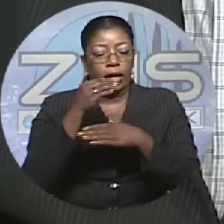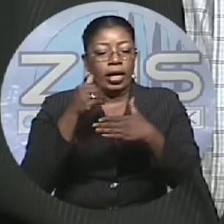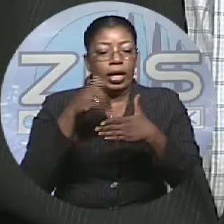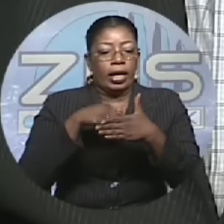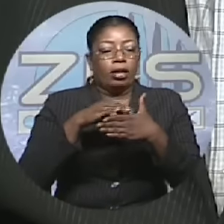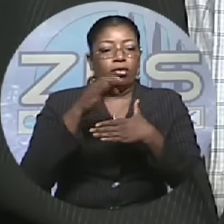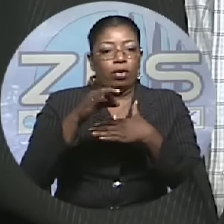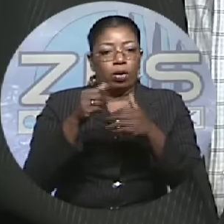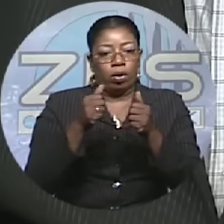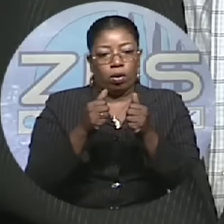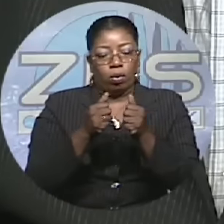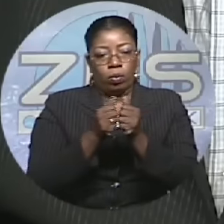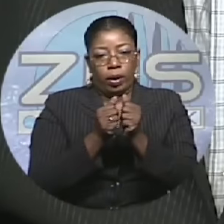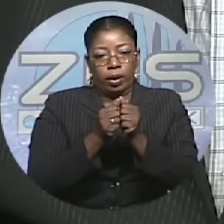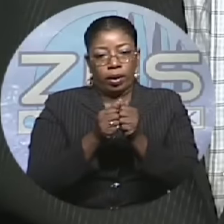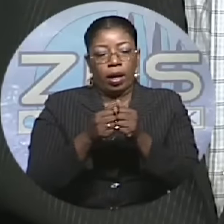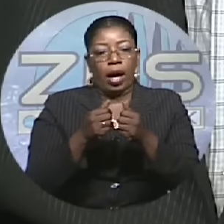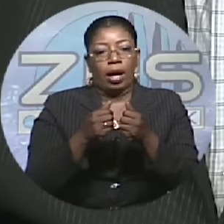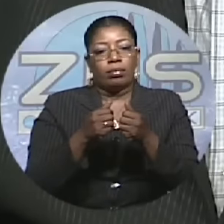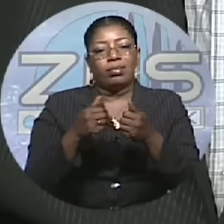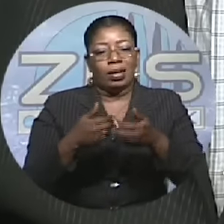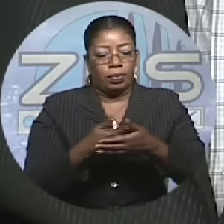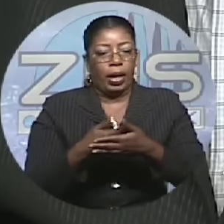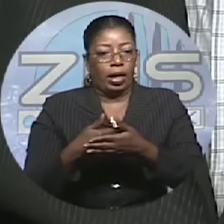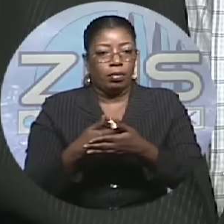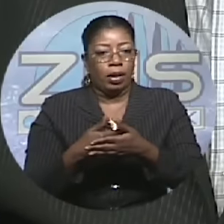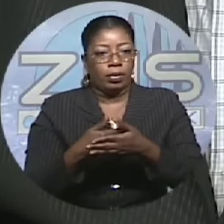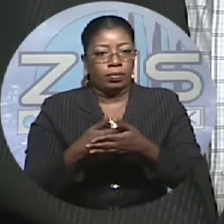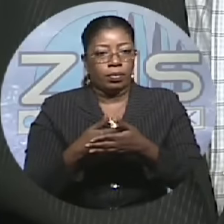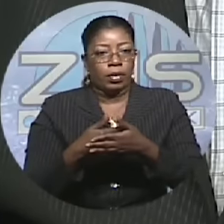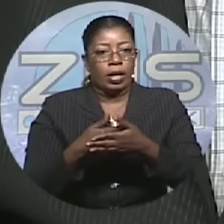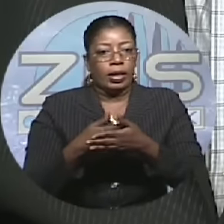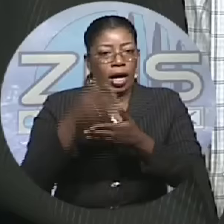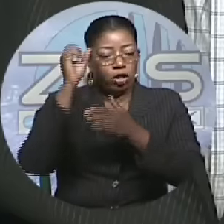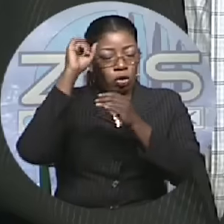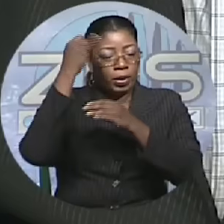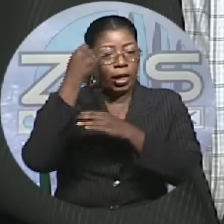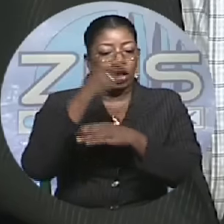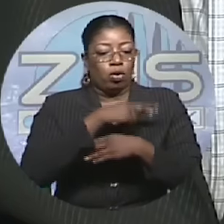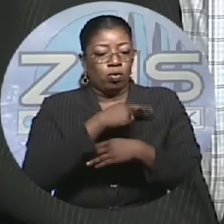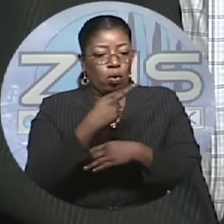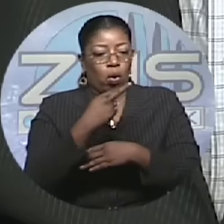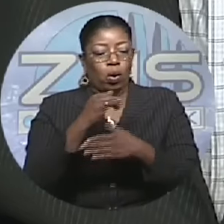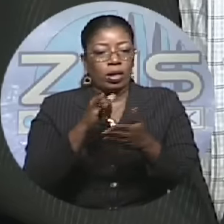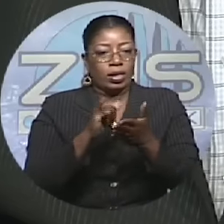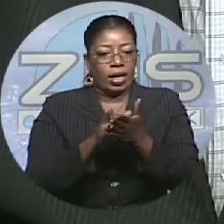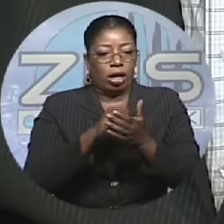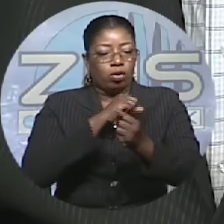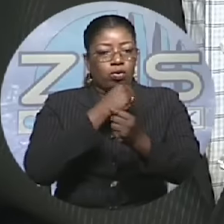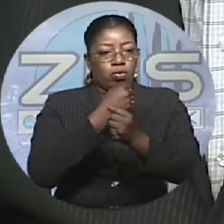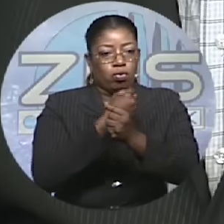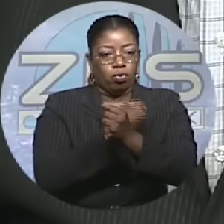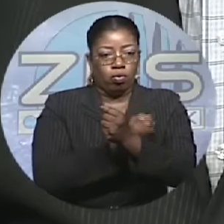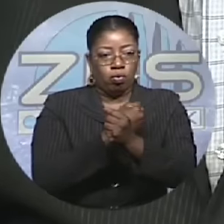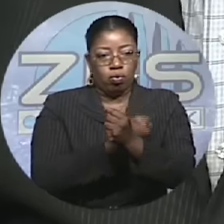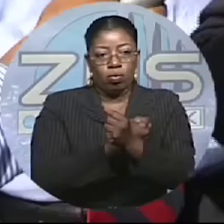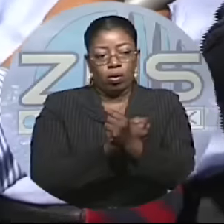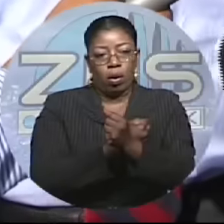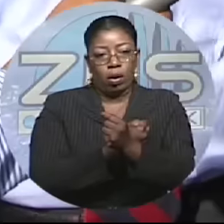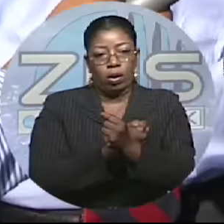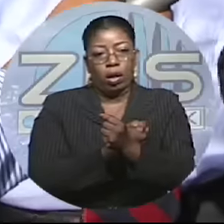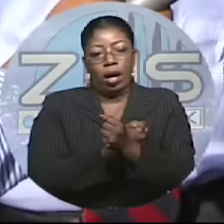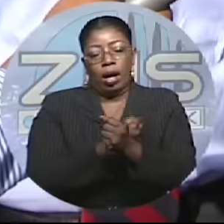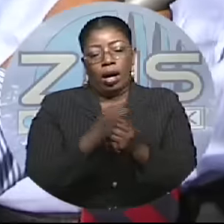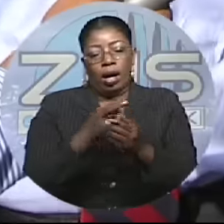toddler. Officer in charge of the Central Detective Unit, Chief Superintendent Roll, said an aggressive approach is underway.